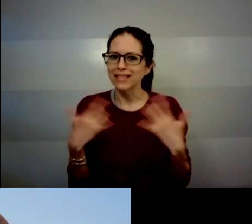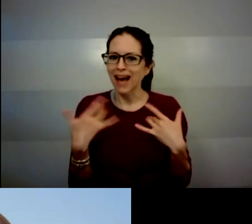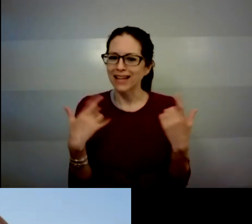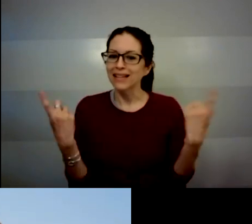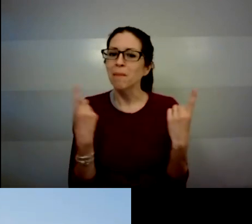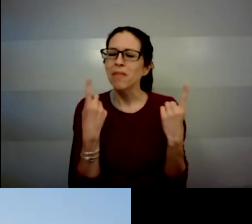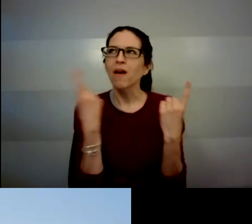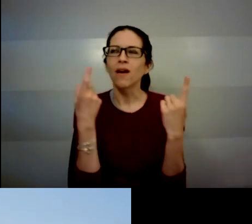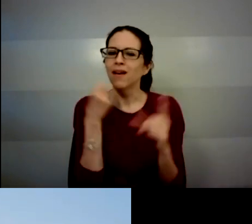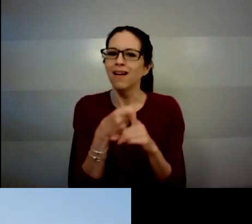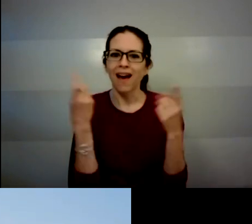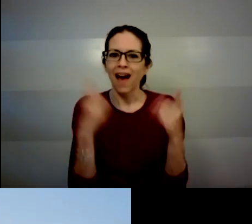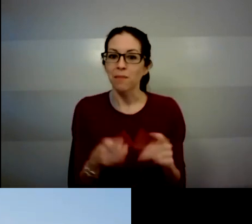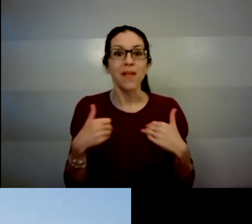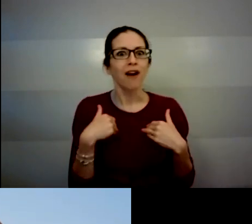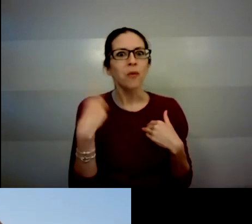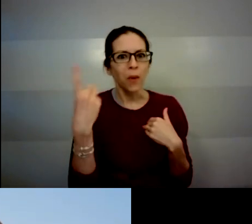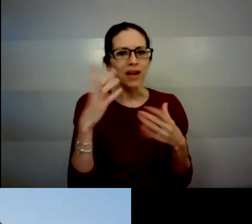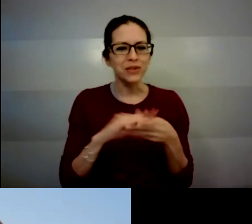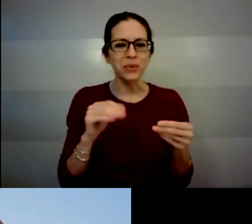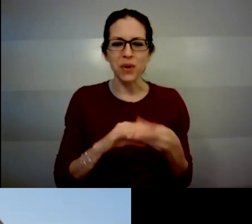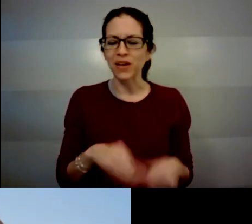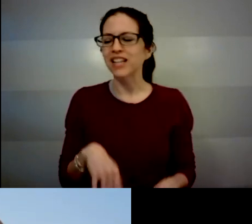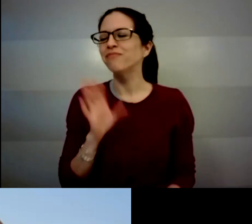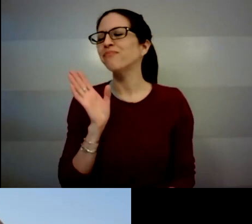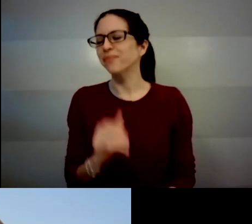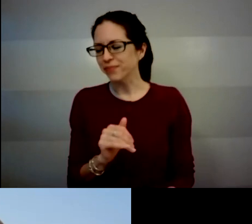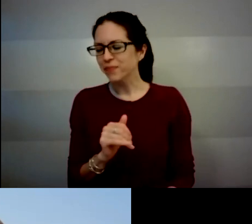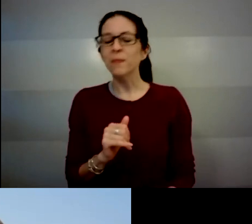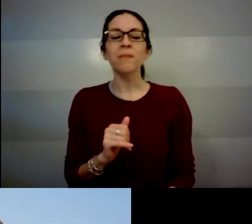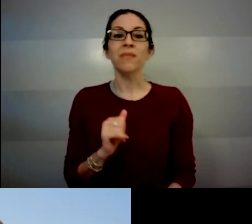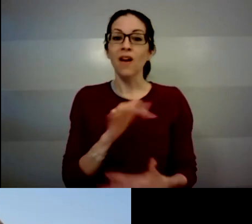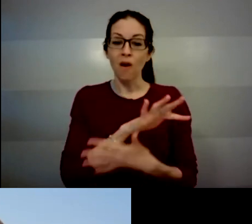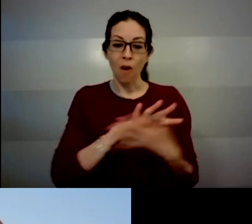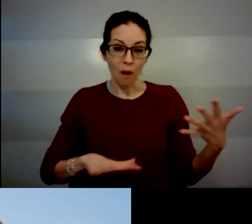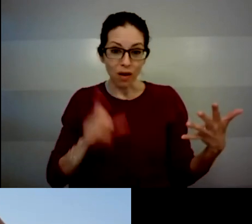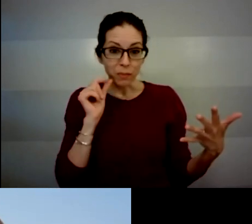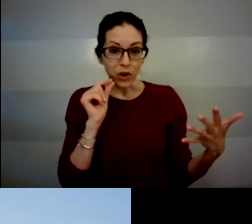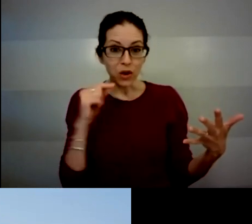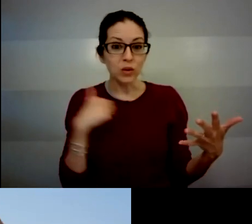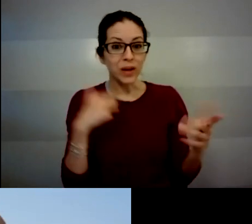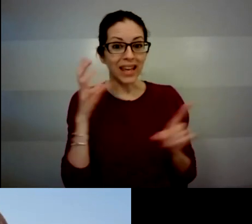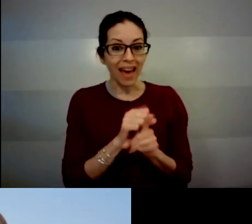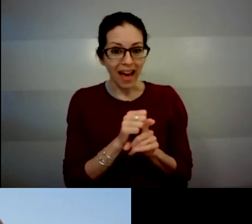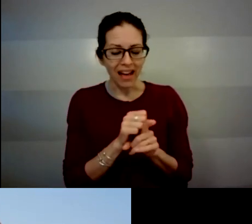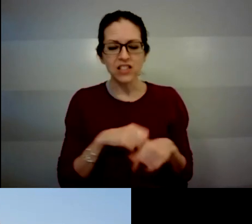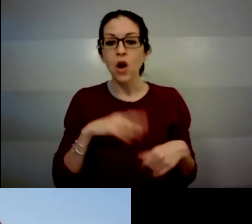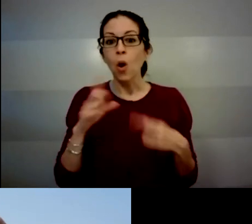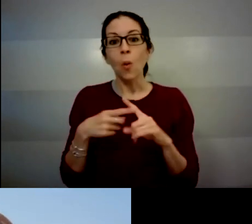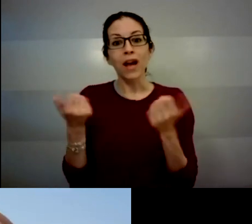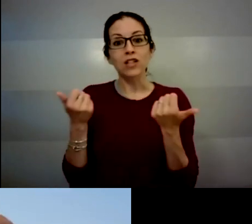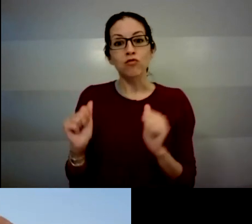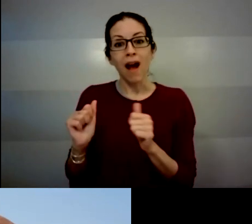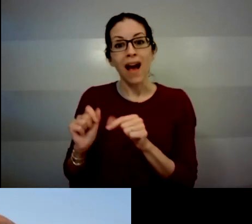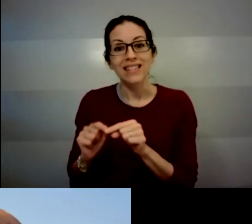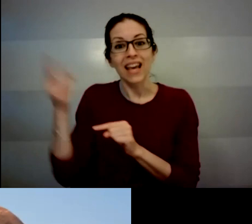happens. One of the stories I really love is that all of these birds that we catch, when they're trying to take off and fly,